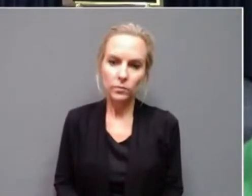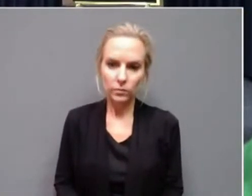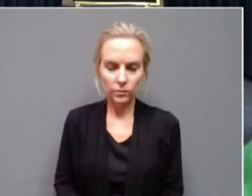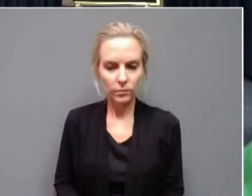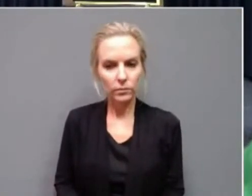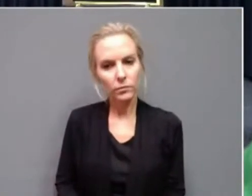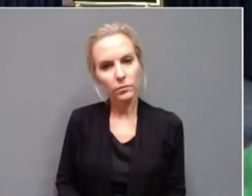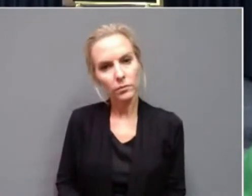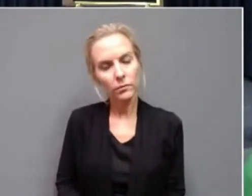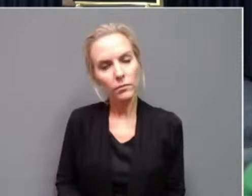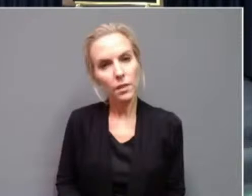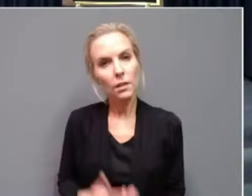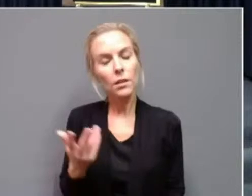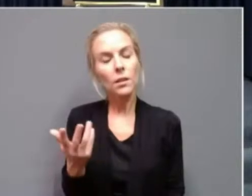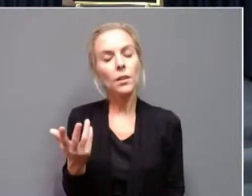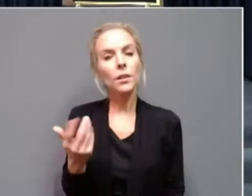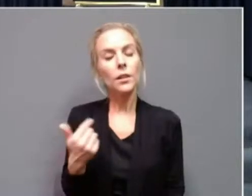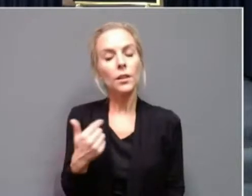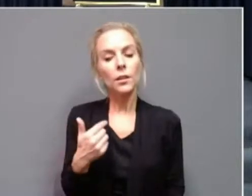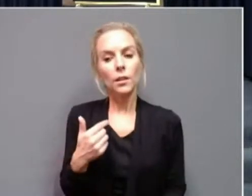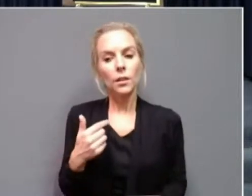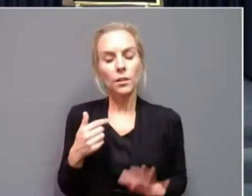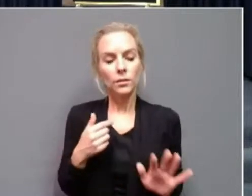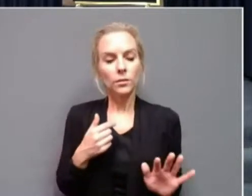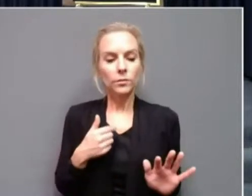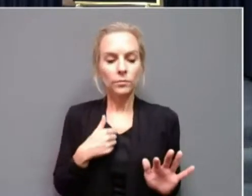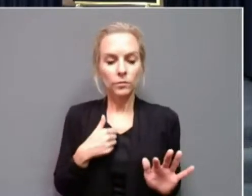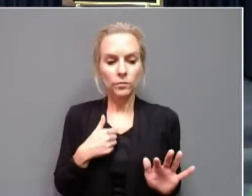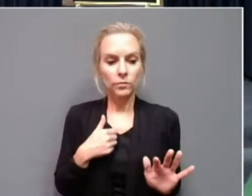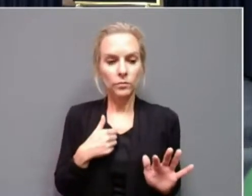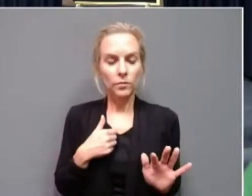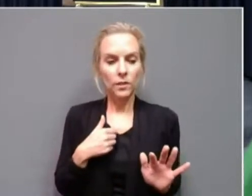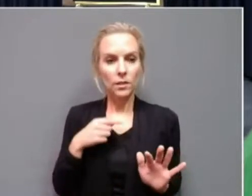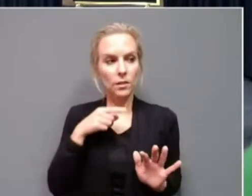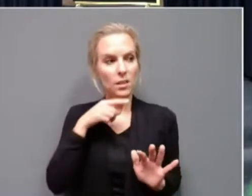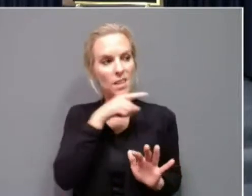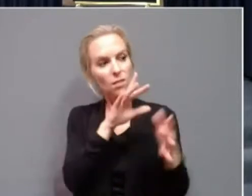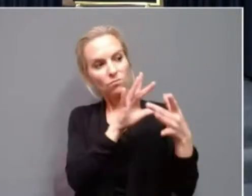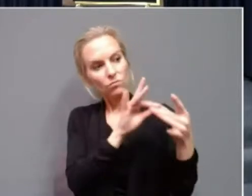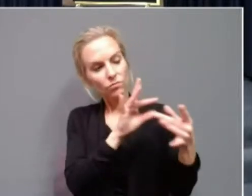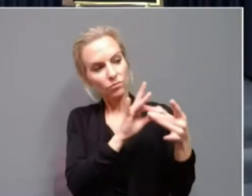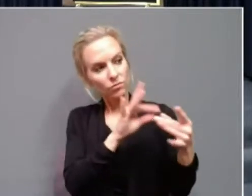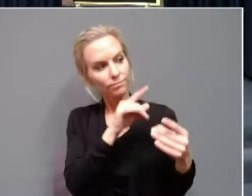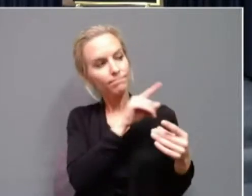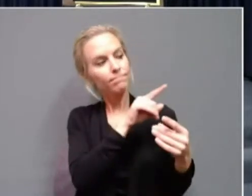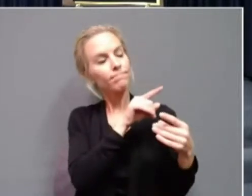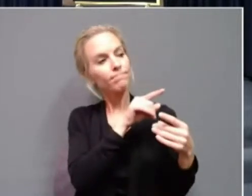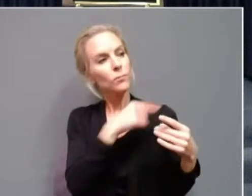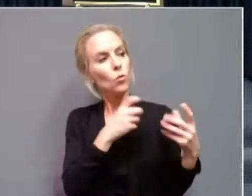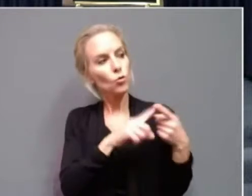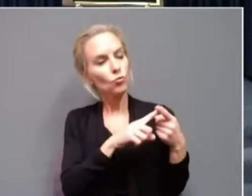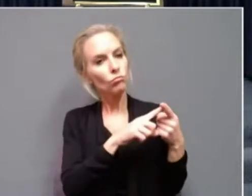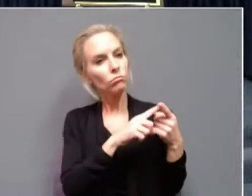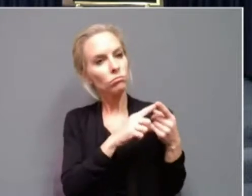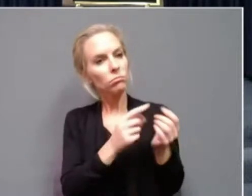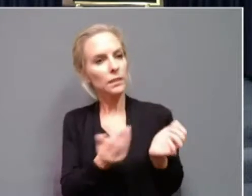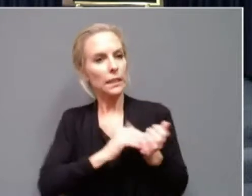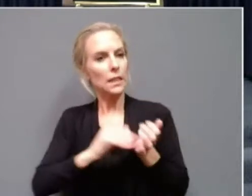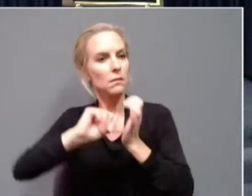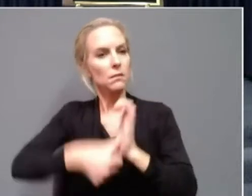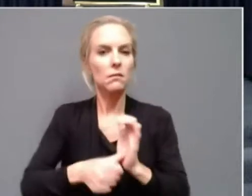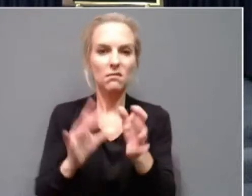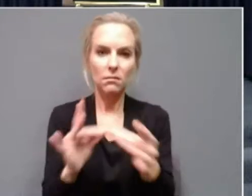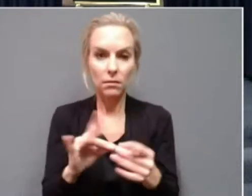I want a couple of things that were said in that video to echo. Our COVID unit is